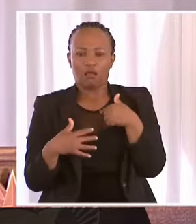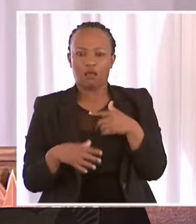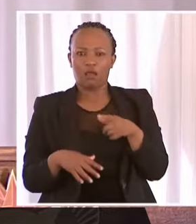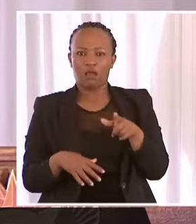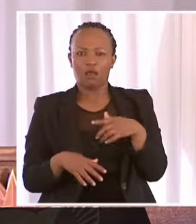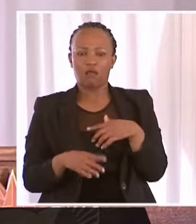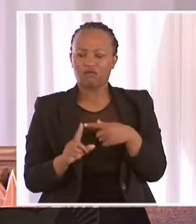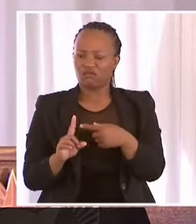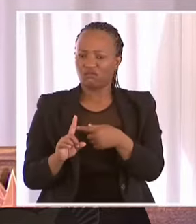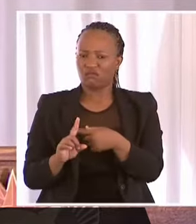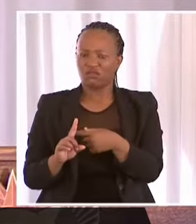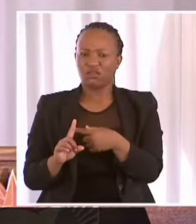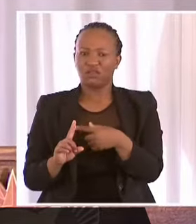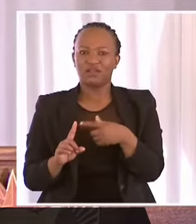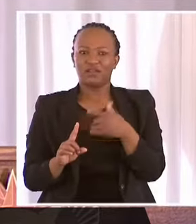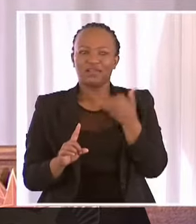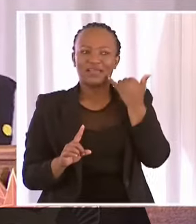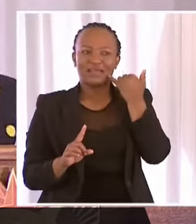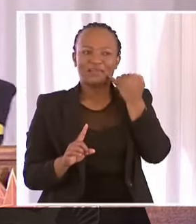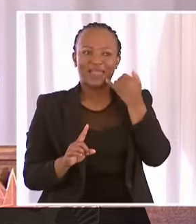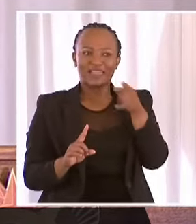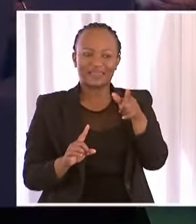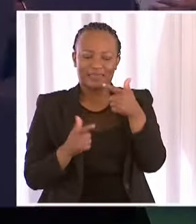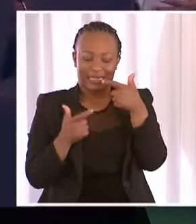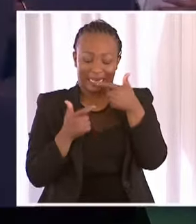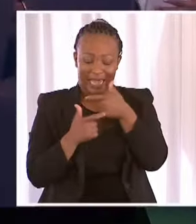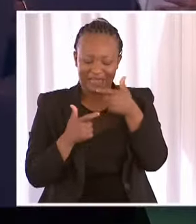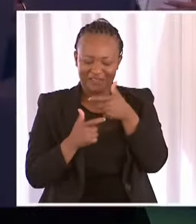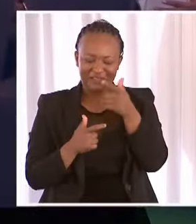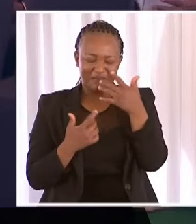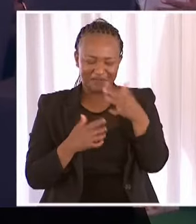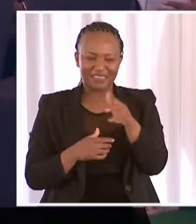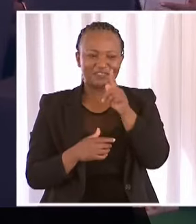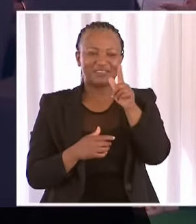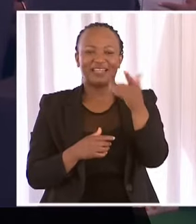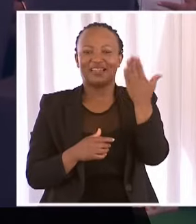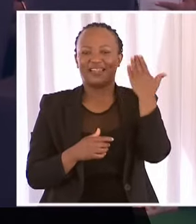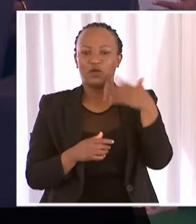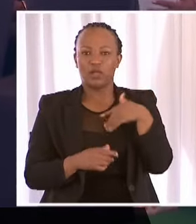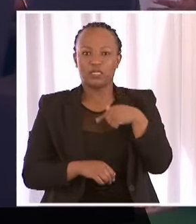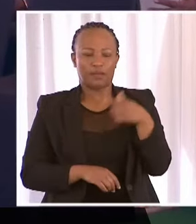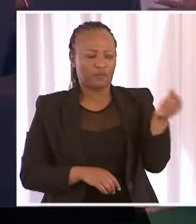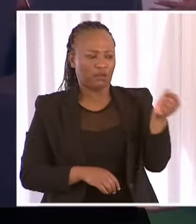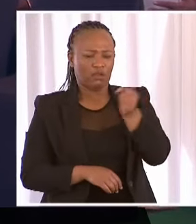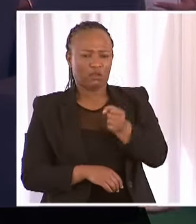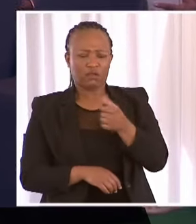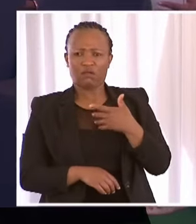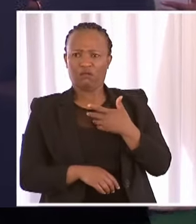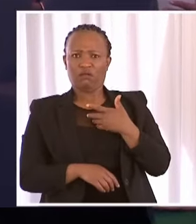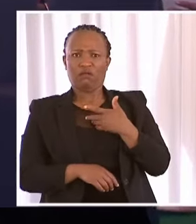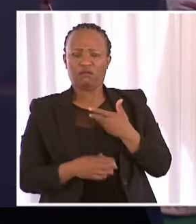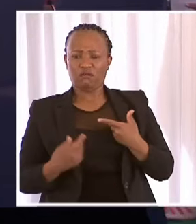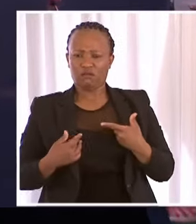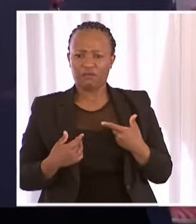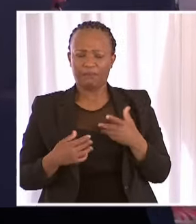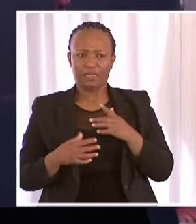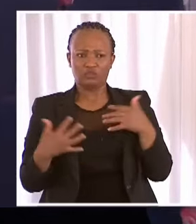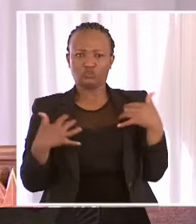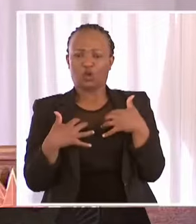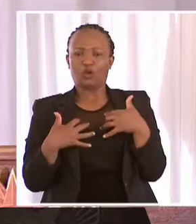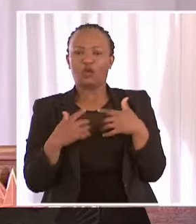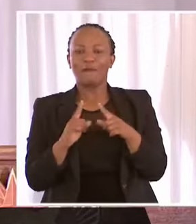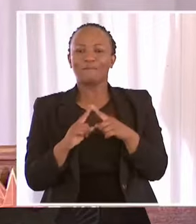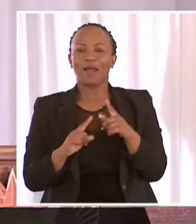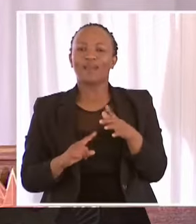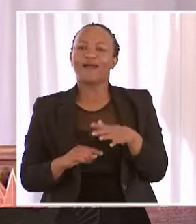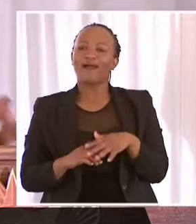intimidated. Comrade Tabo is laughing because he knows what I said when he appointed me. But I took comfort